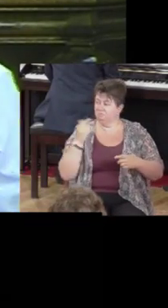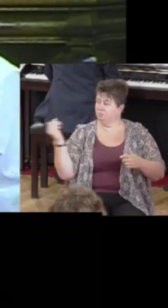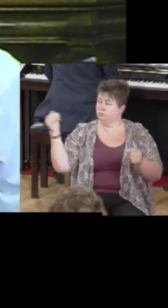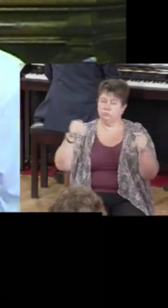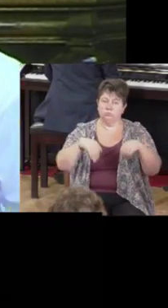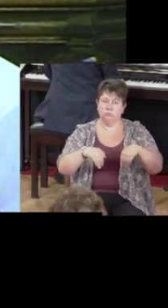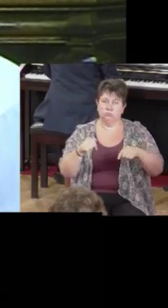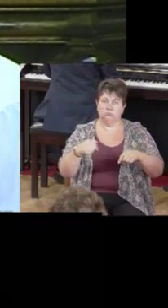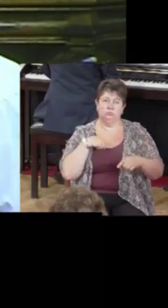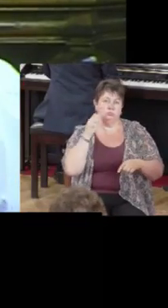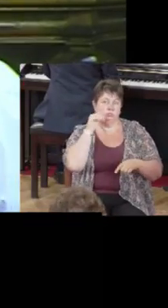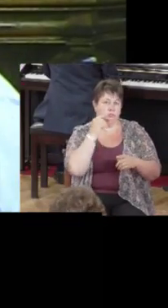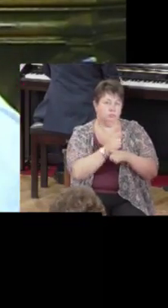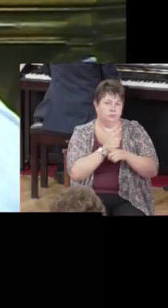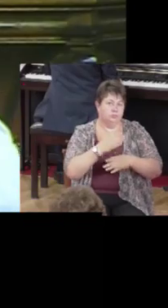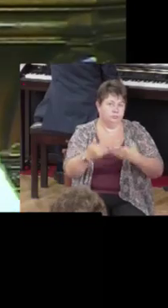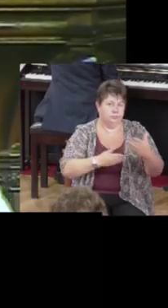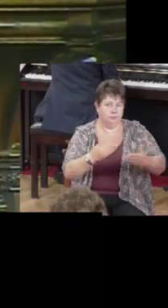groups.